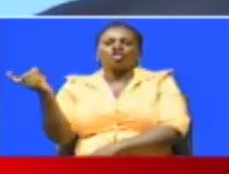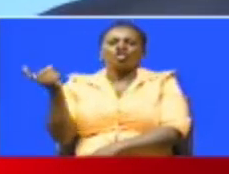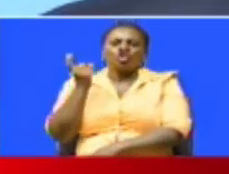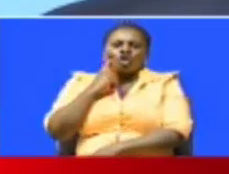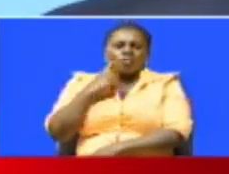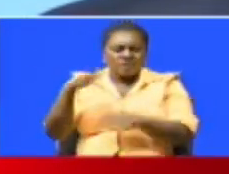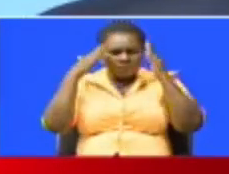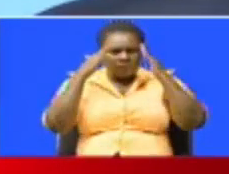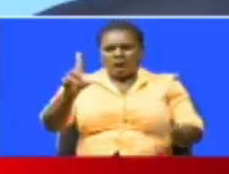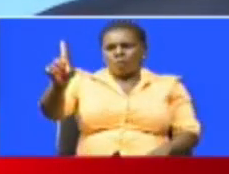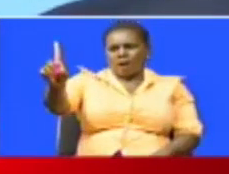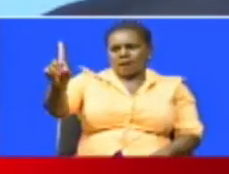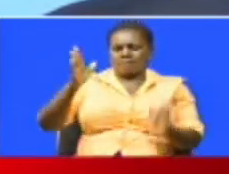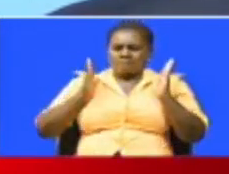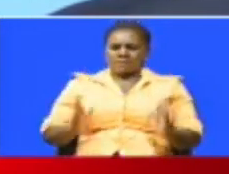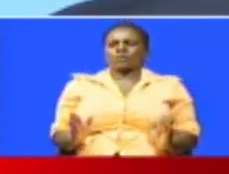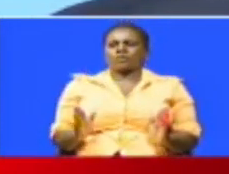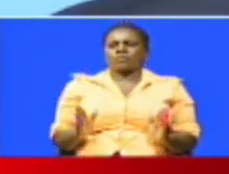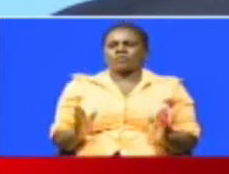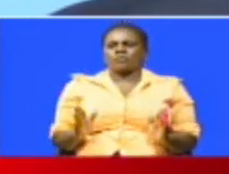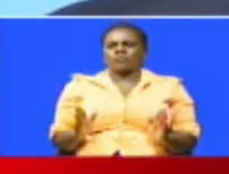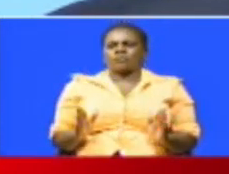be restricted to one person.